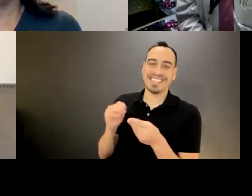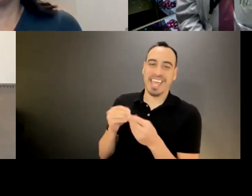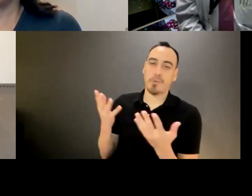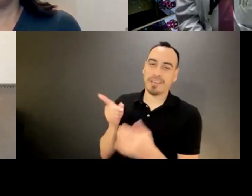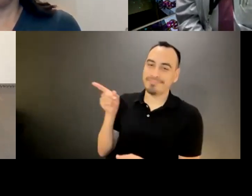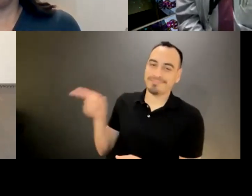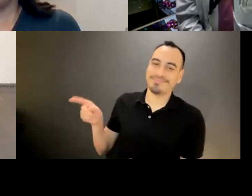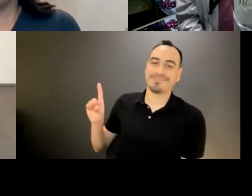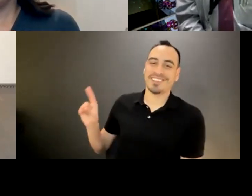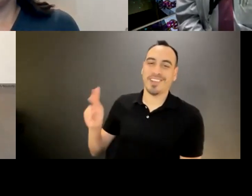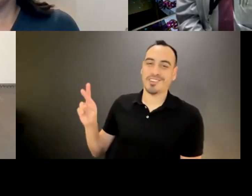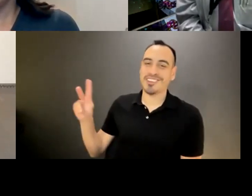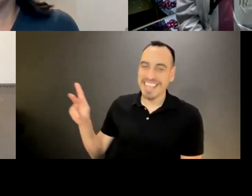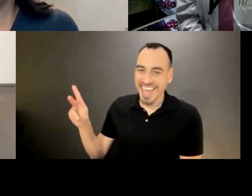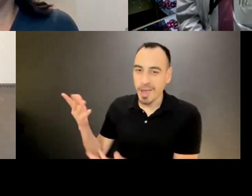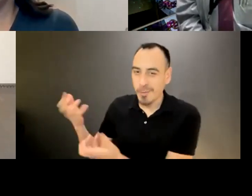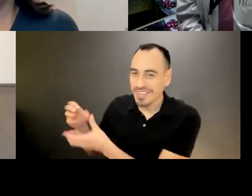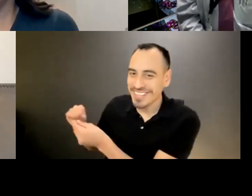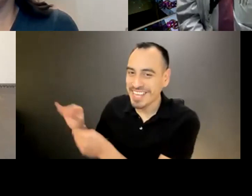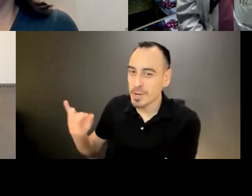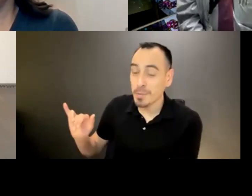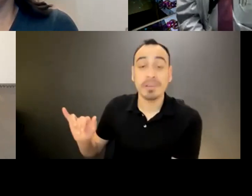well. Wear a mask.